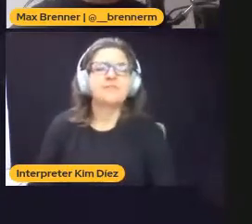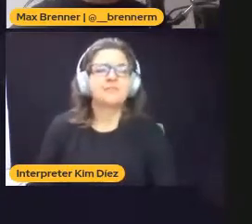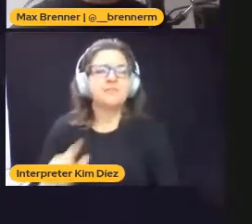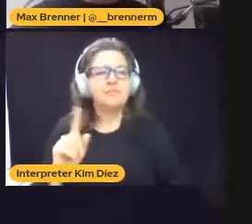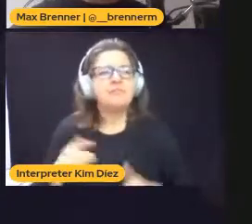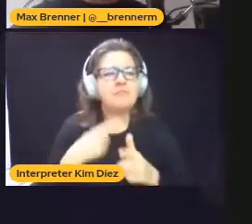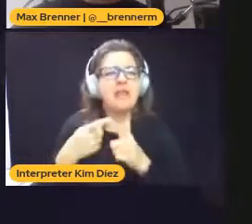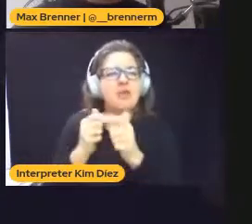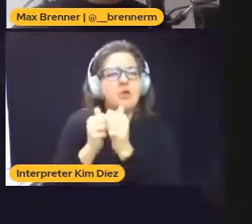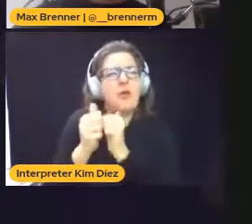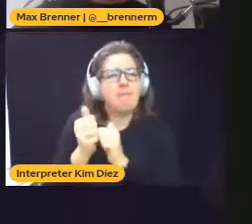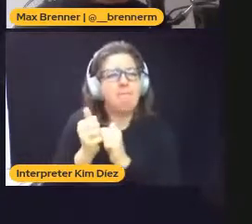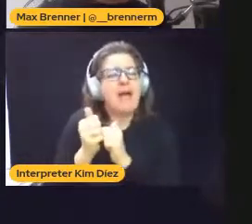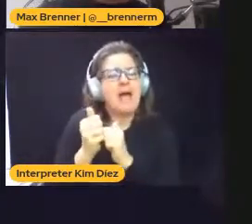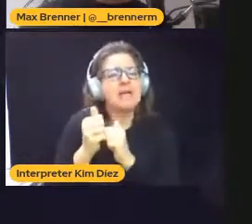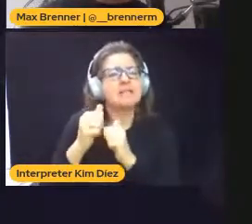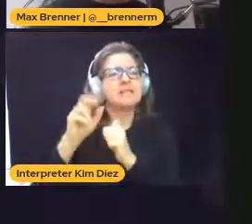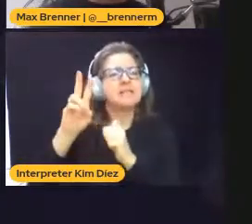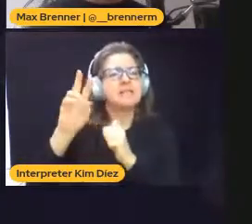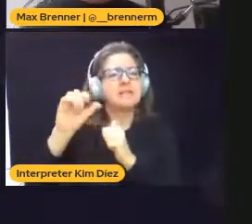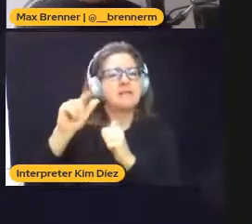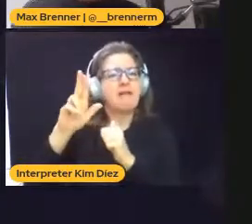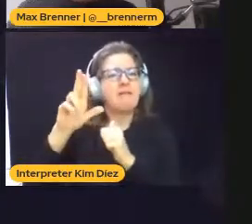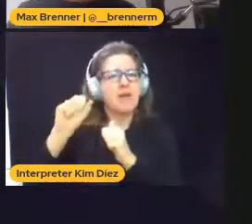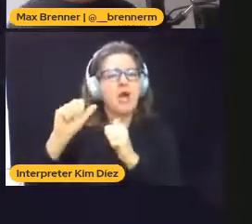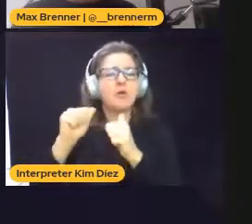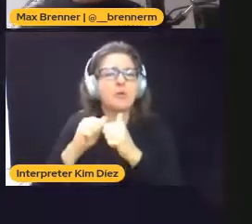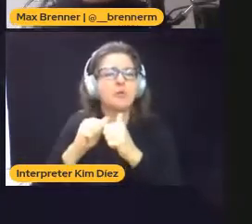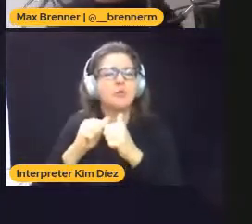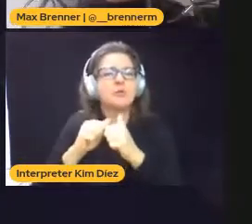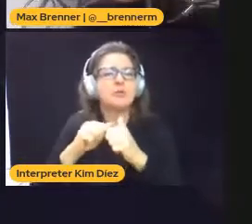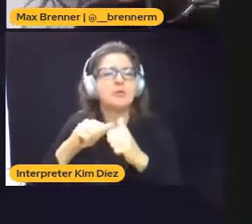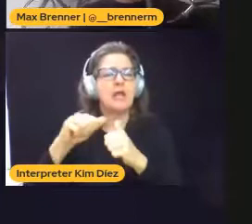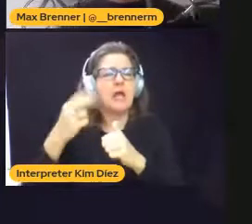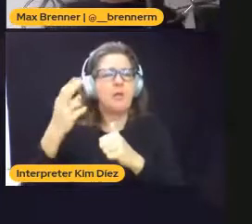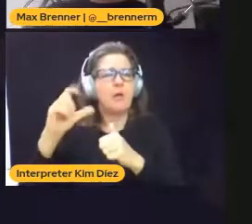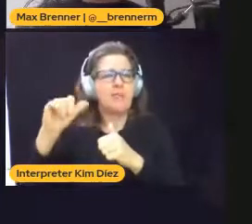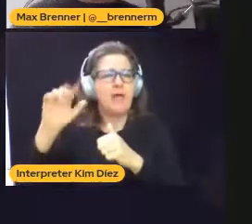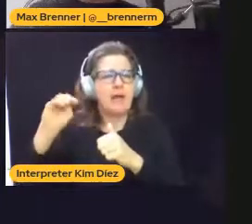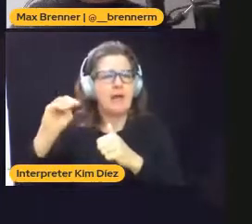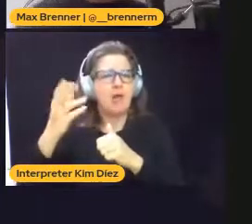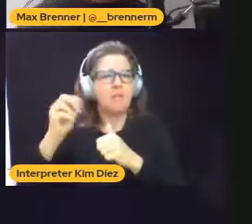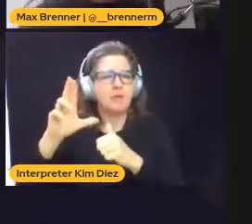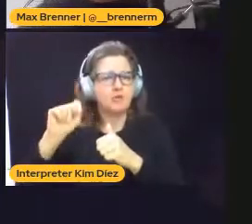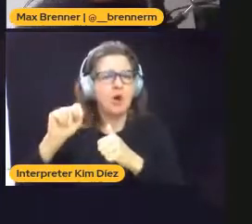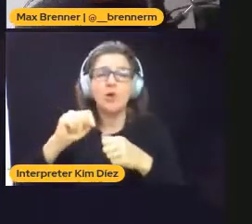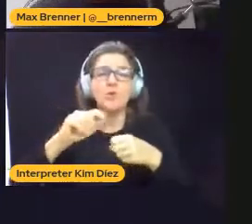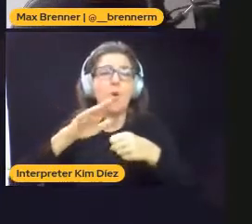every other Helm chart. Or it can also be like a local Helm chart that you have in your disk.